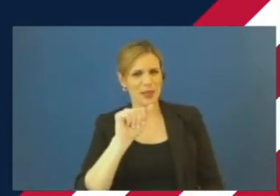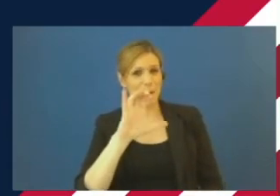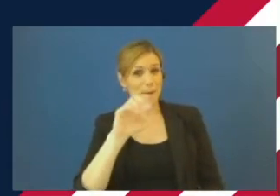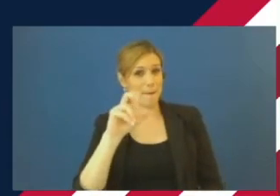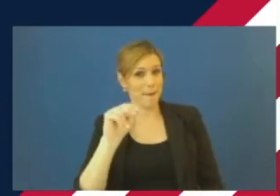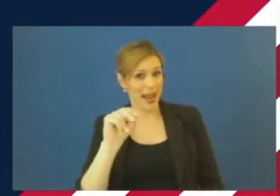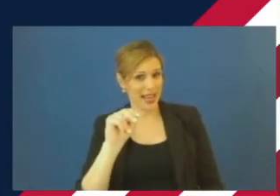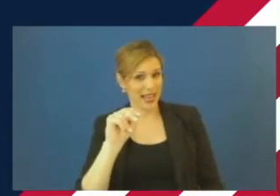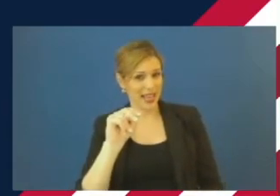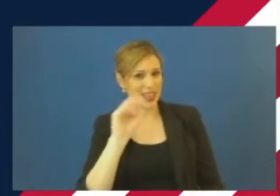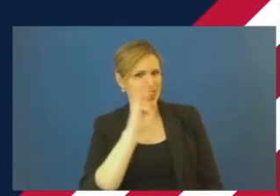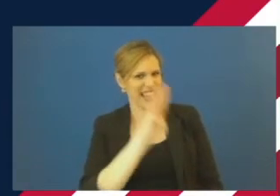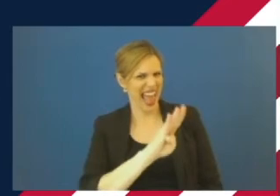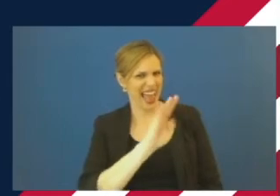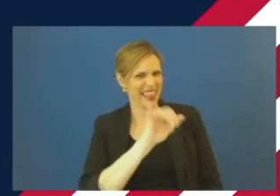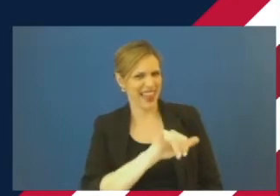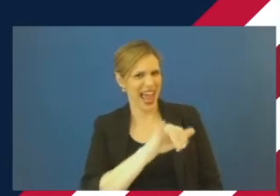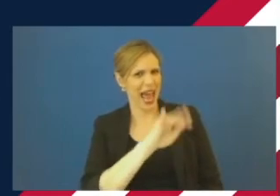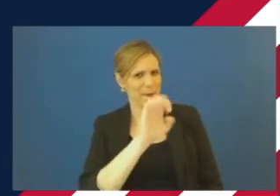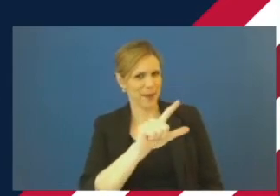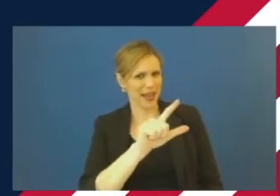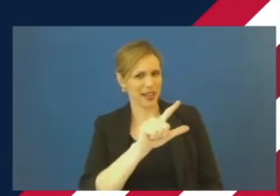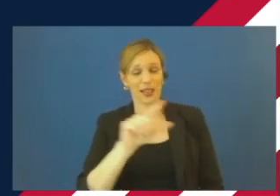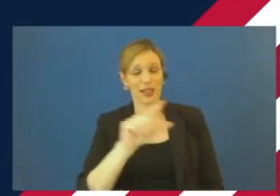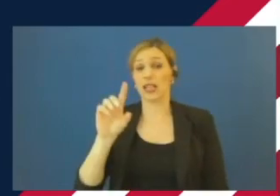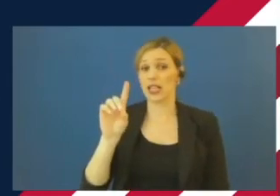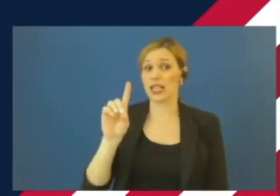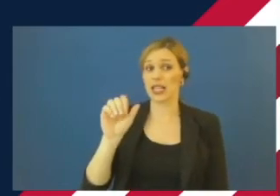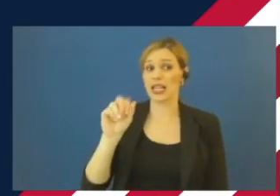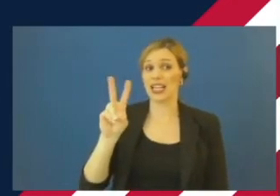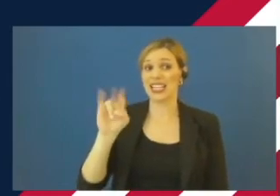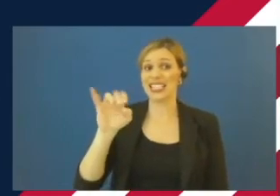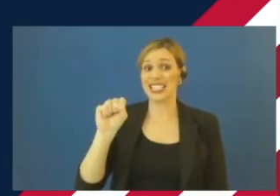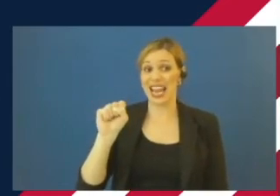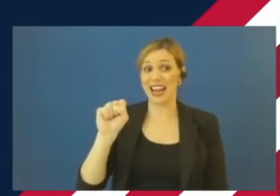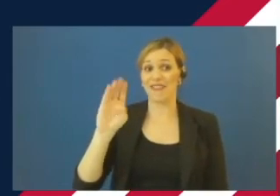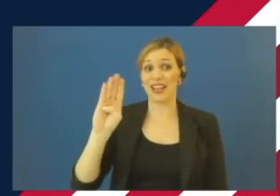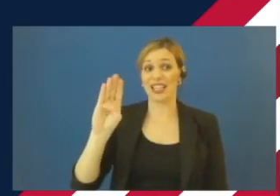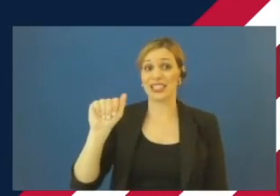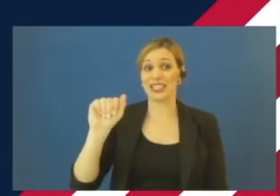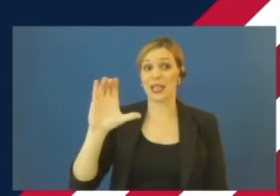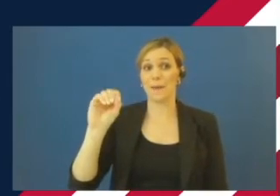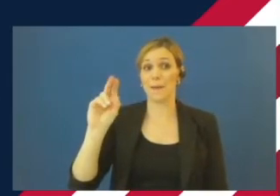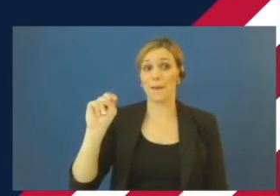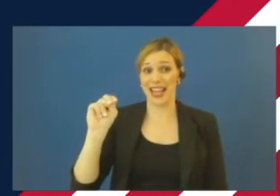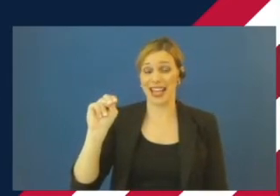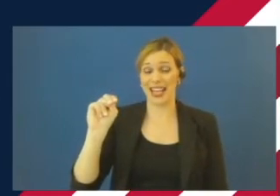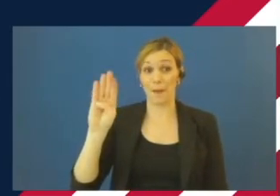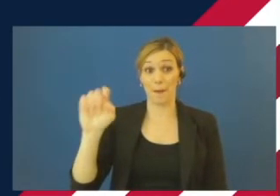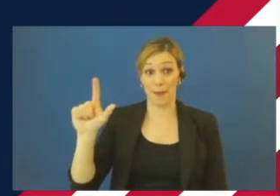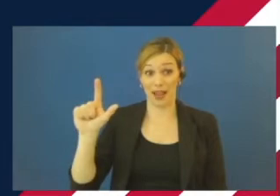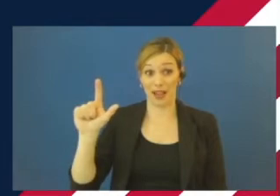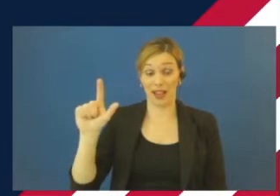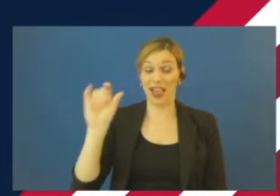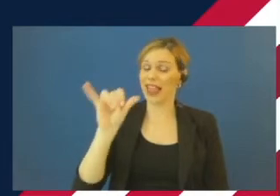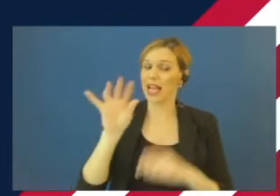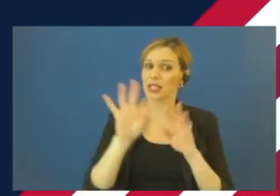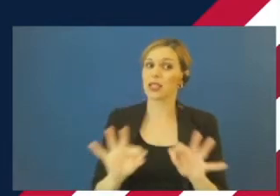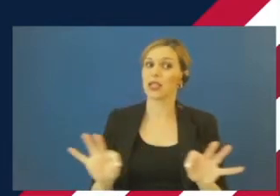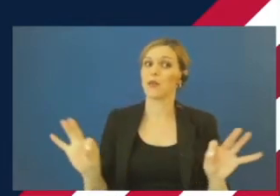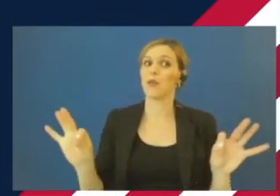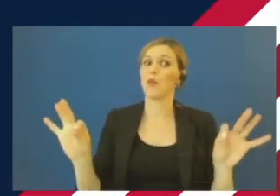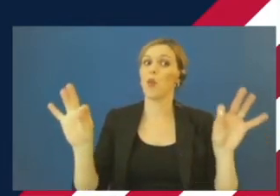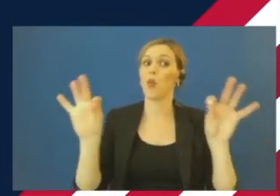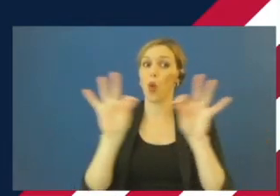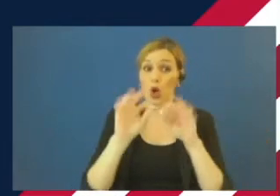American workers? Sure. Davis-Bacon is a critical piece to ensuring that workers are paid the proper